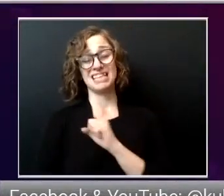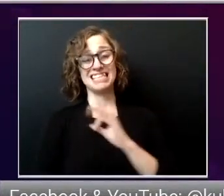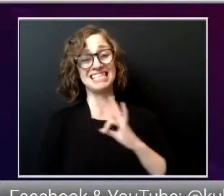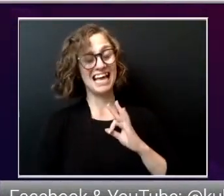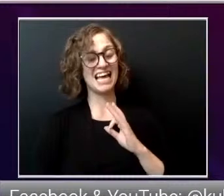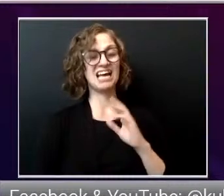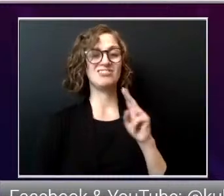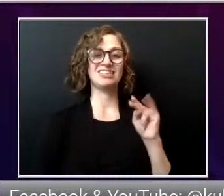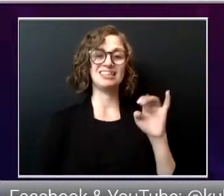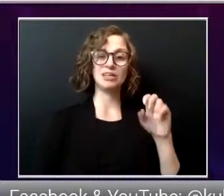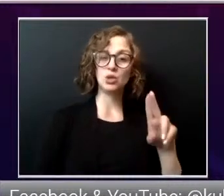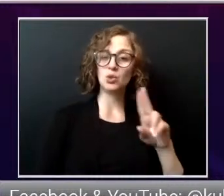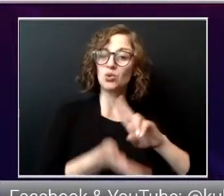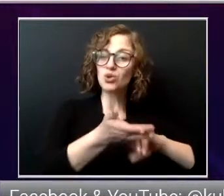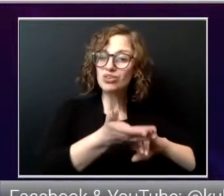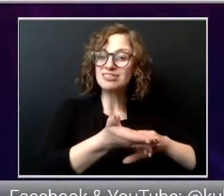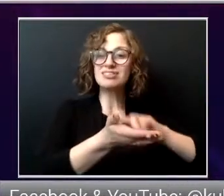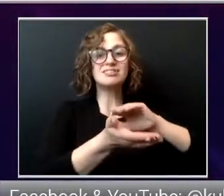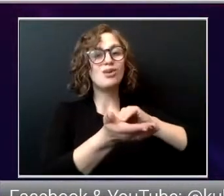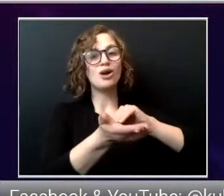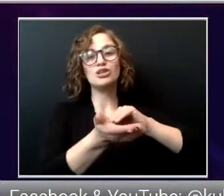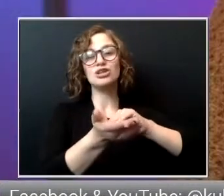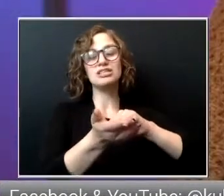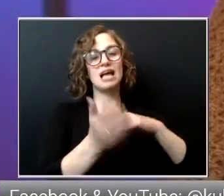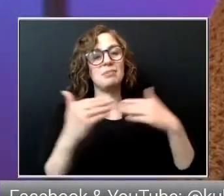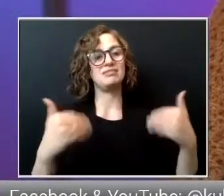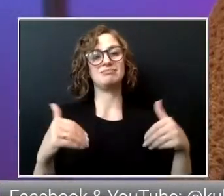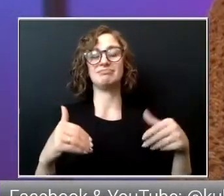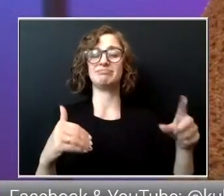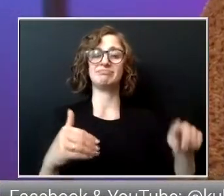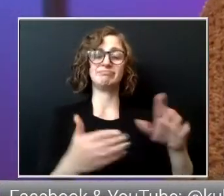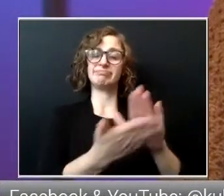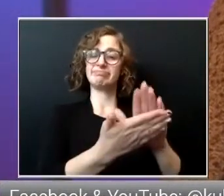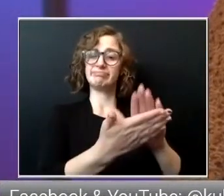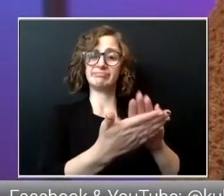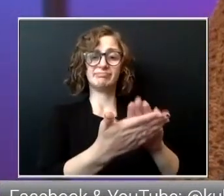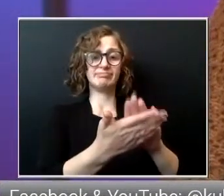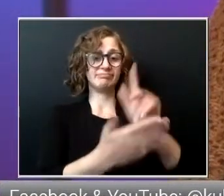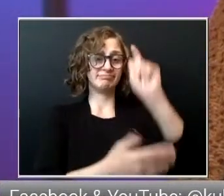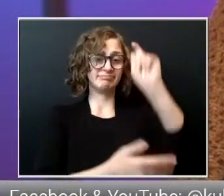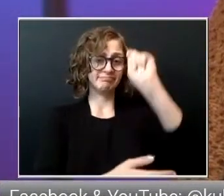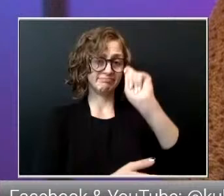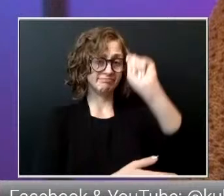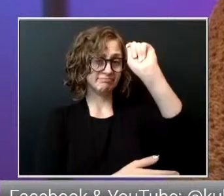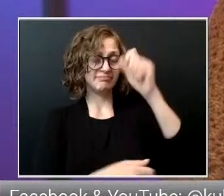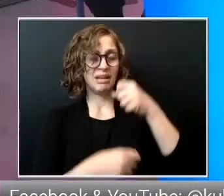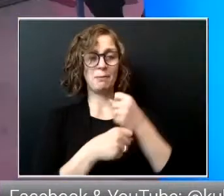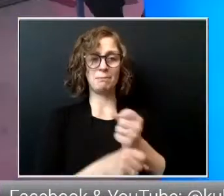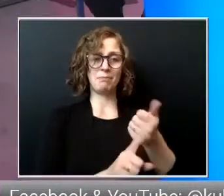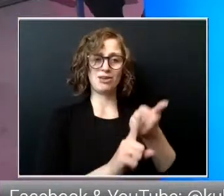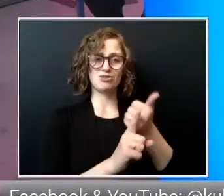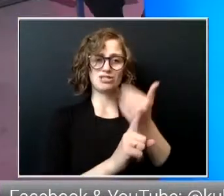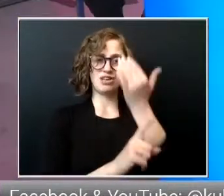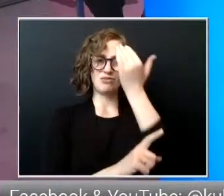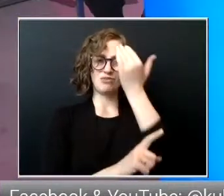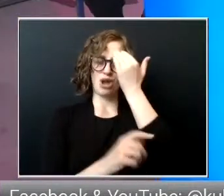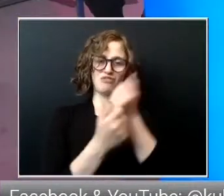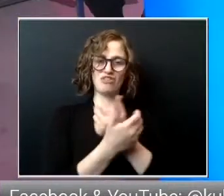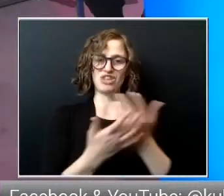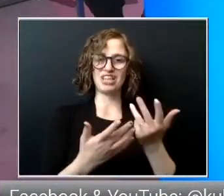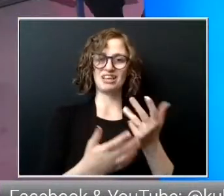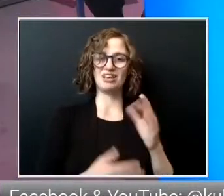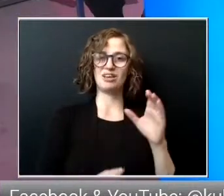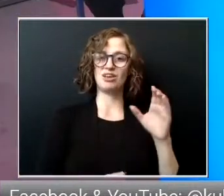doctors, you know, just how amazing they are, and just, make yourself aware of those things. So, Carly, as one of those